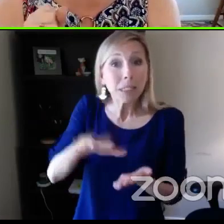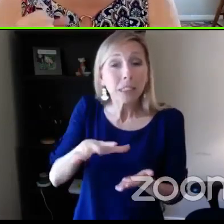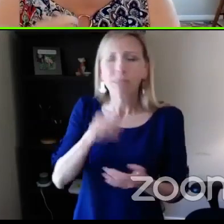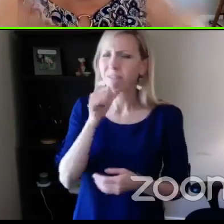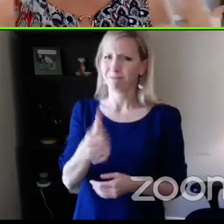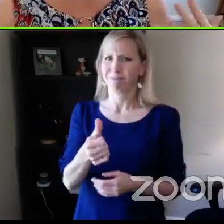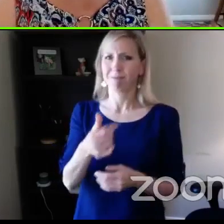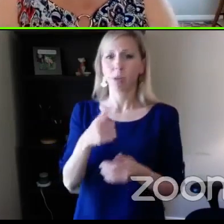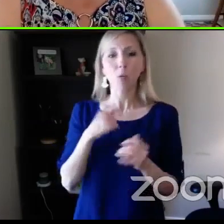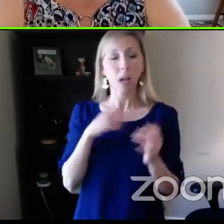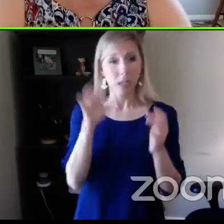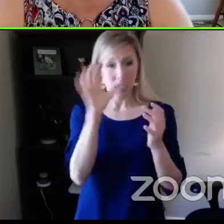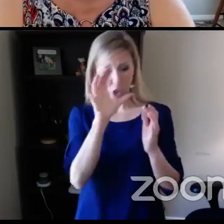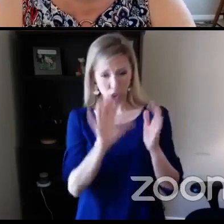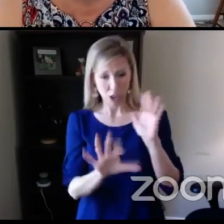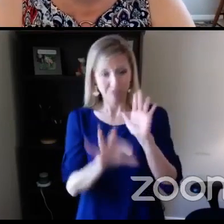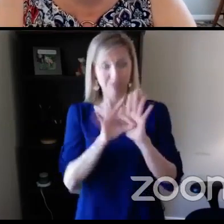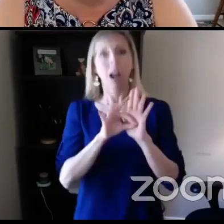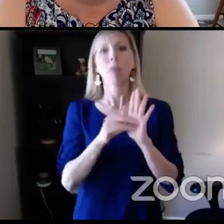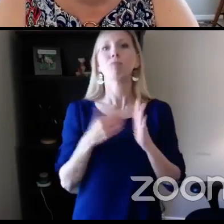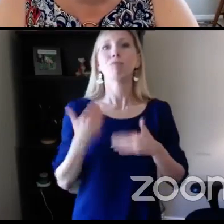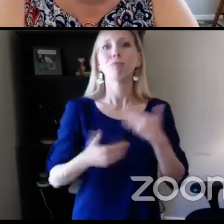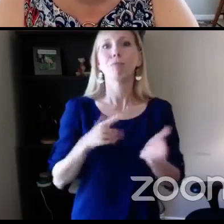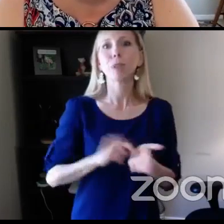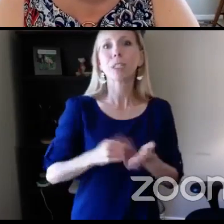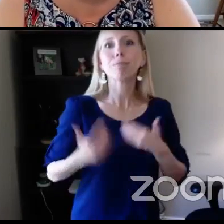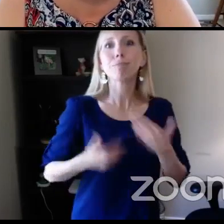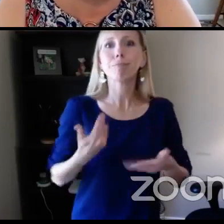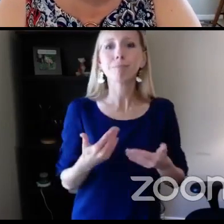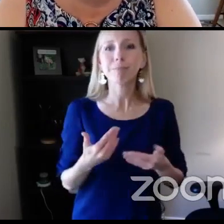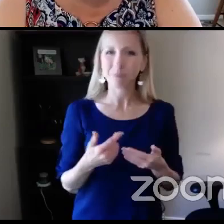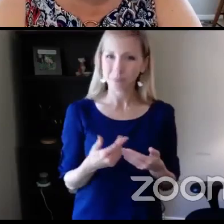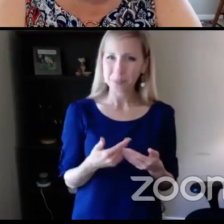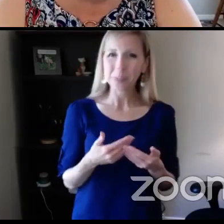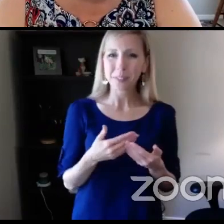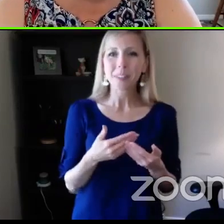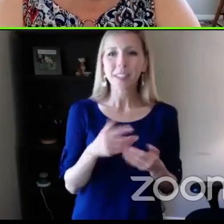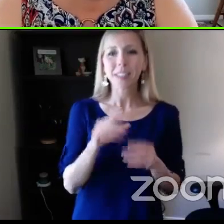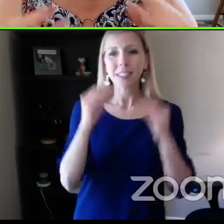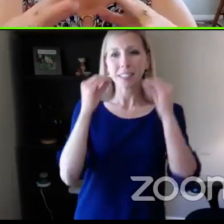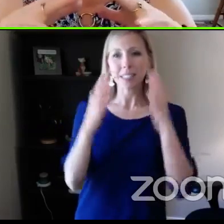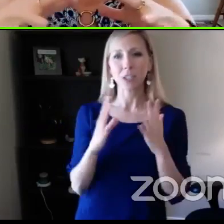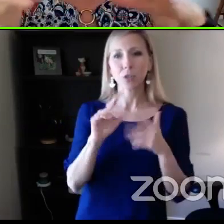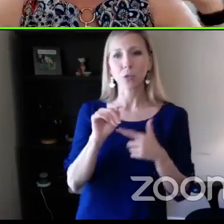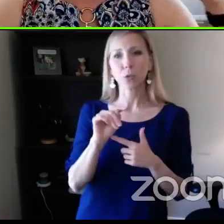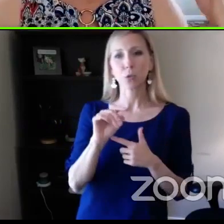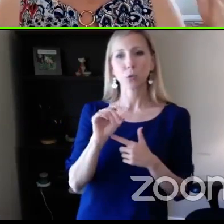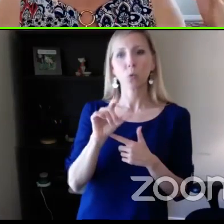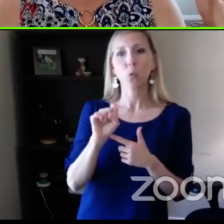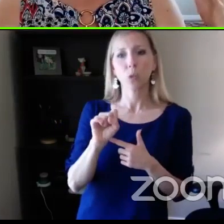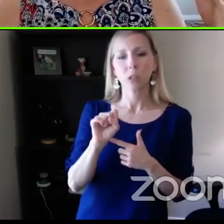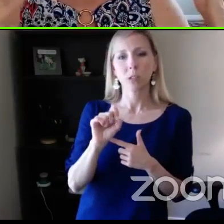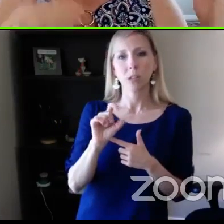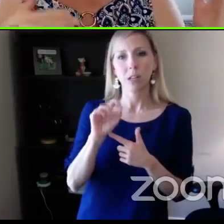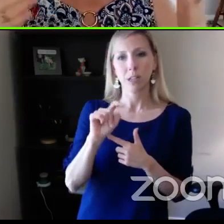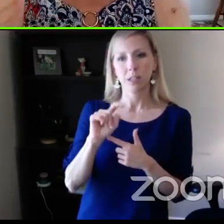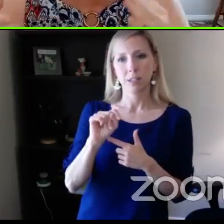and grab and go kind of a thing for teacher tools takeout. And then on our main